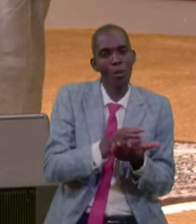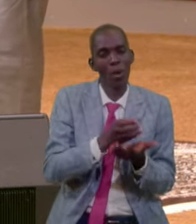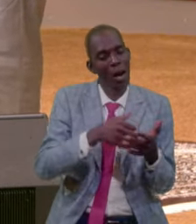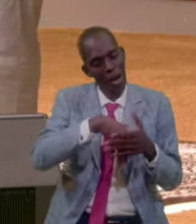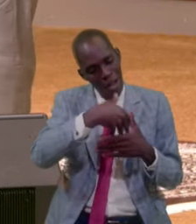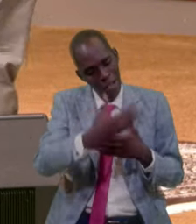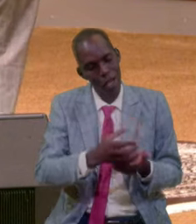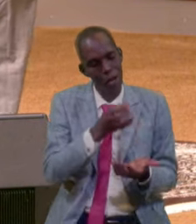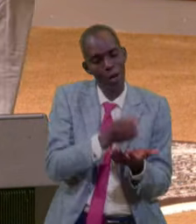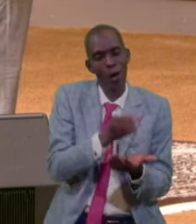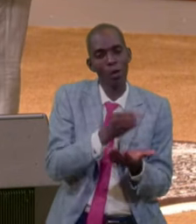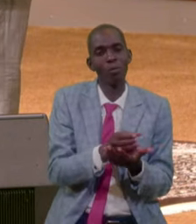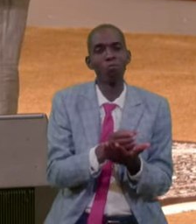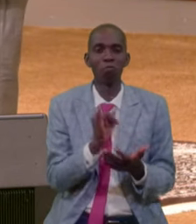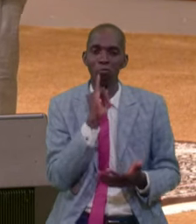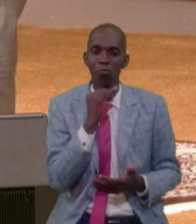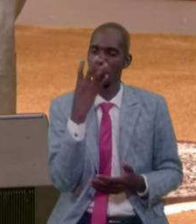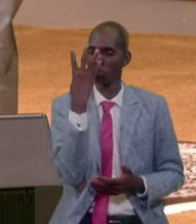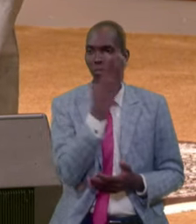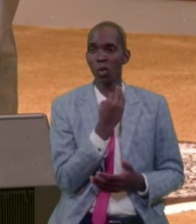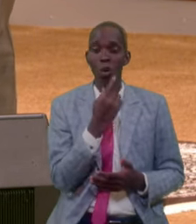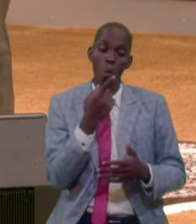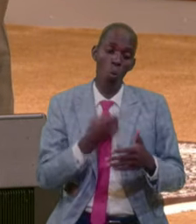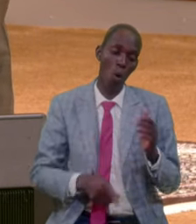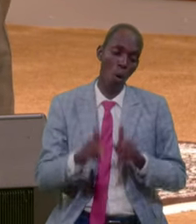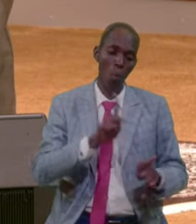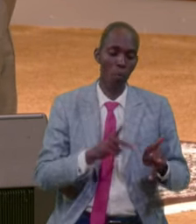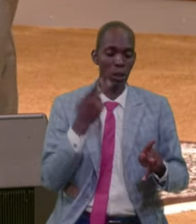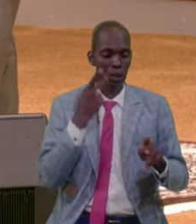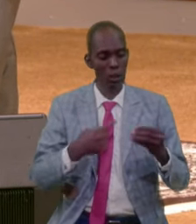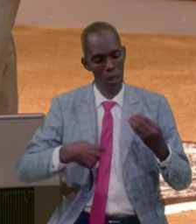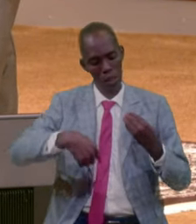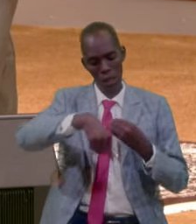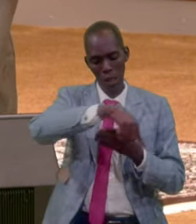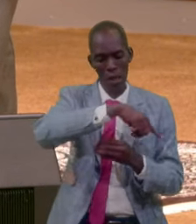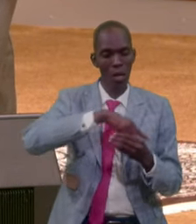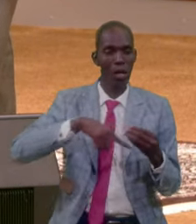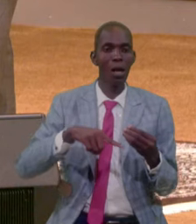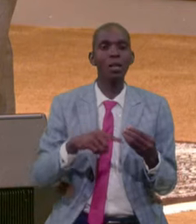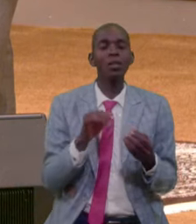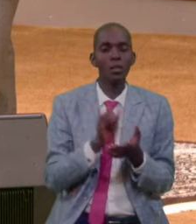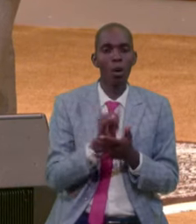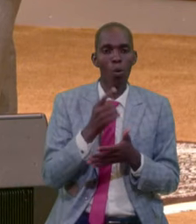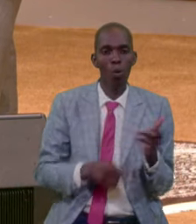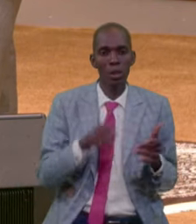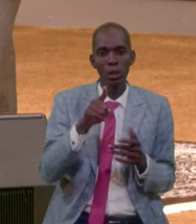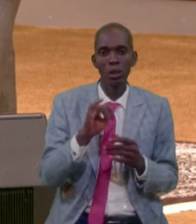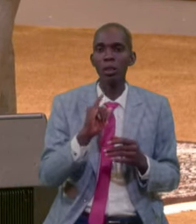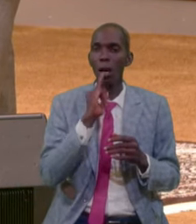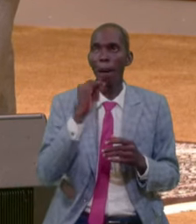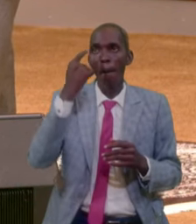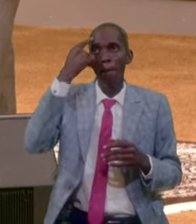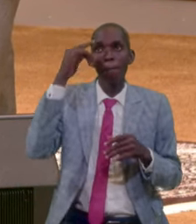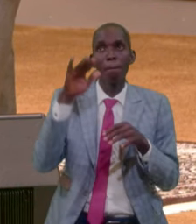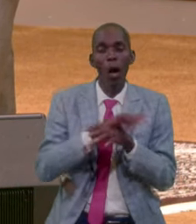cup. What people will see, what people will know, they're meticulous in keeping that